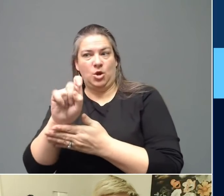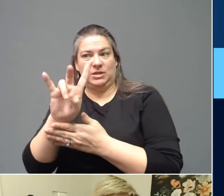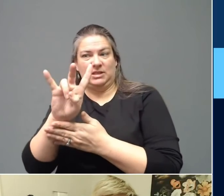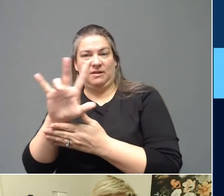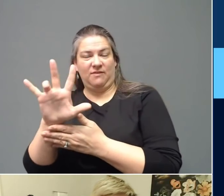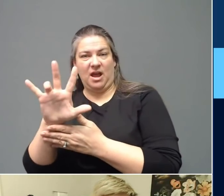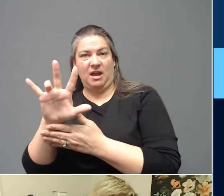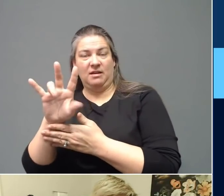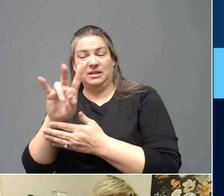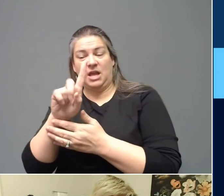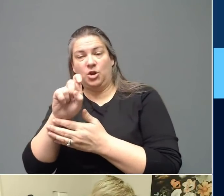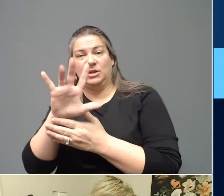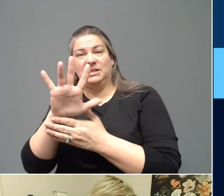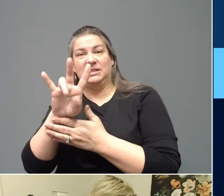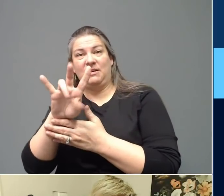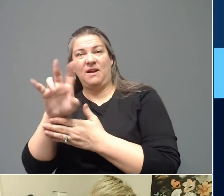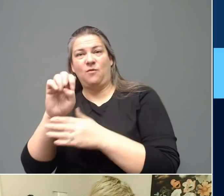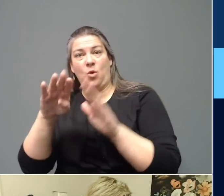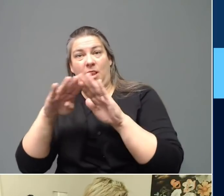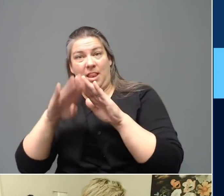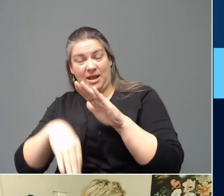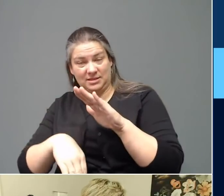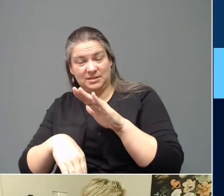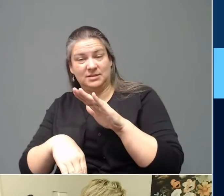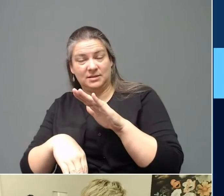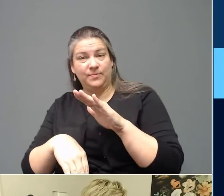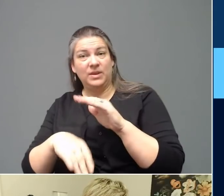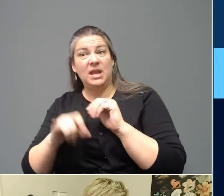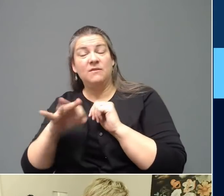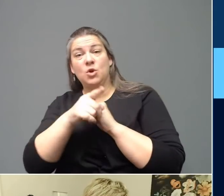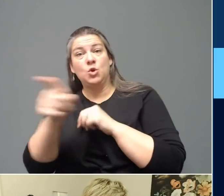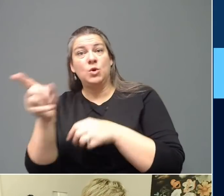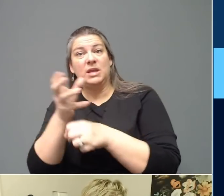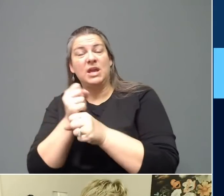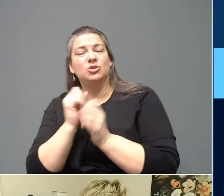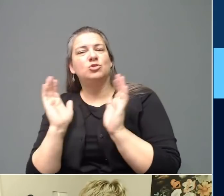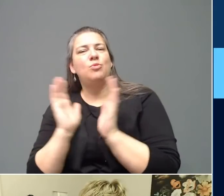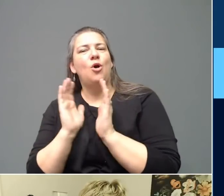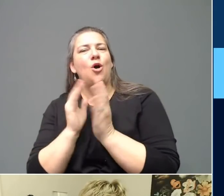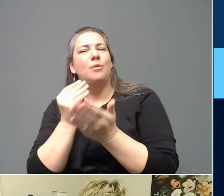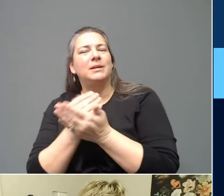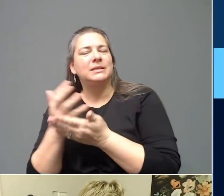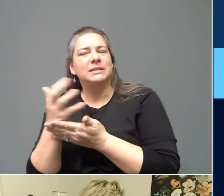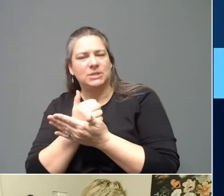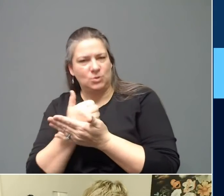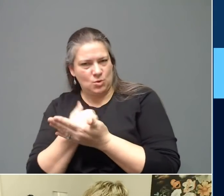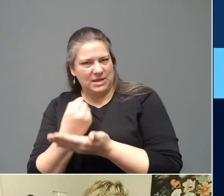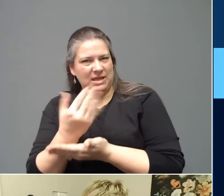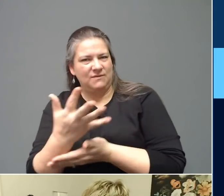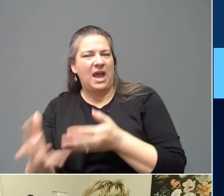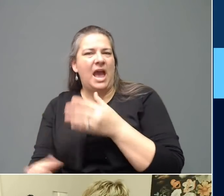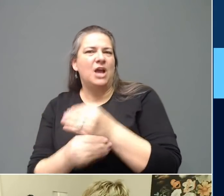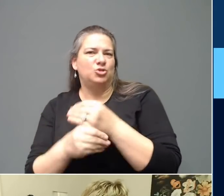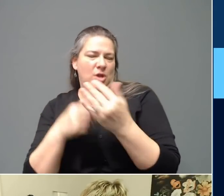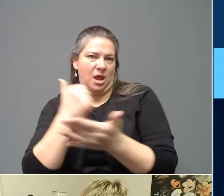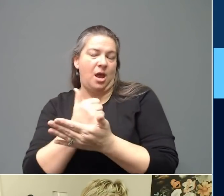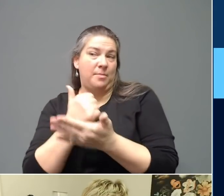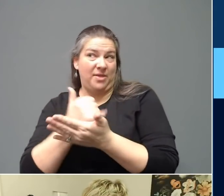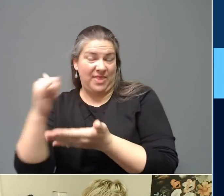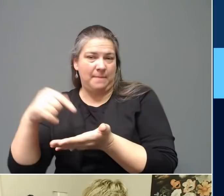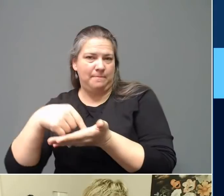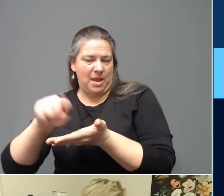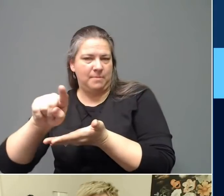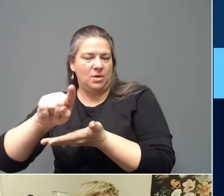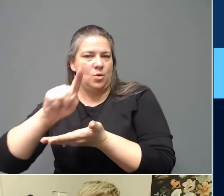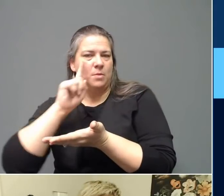$175 or less. Those of you who are getting small benefits, we want to get you some extra help, and this payment should go out next